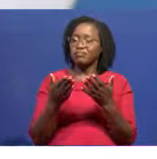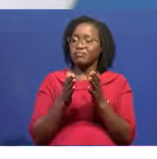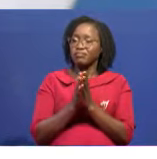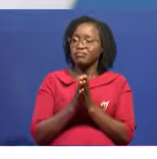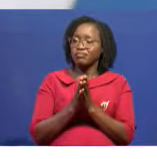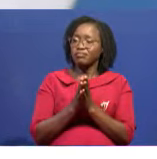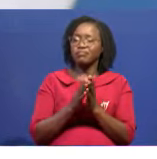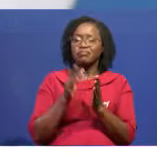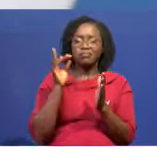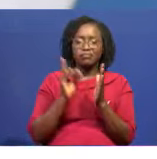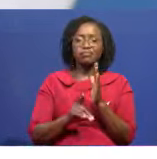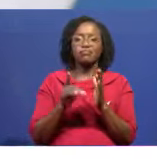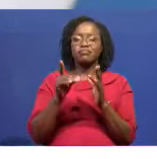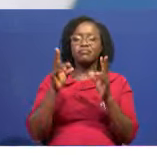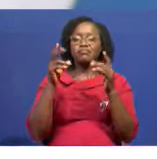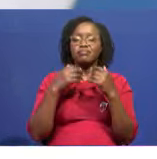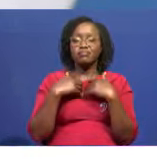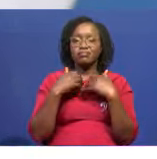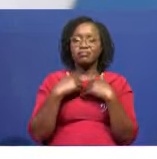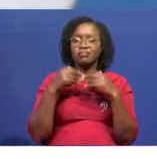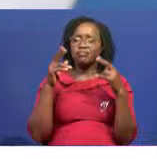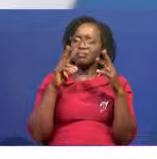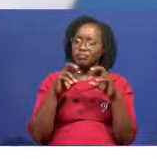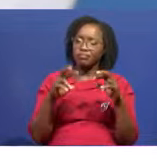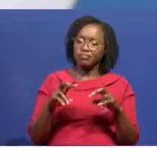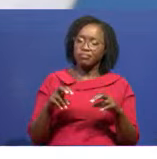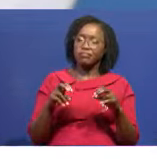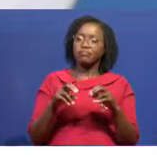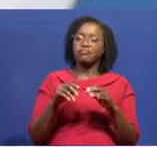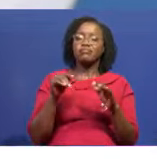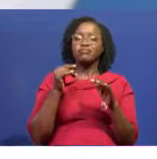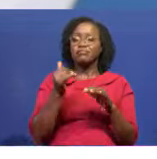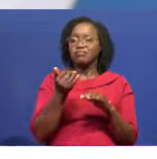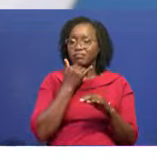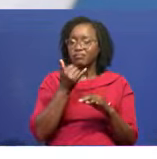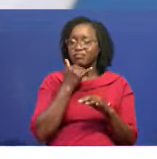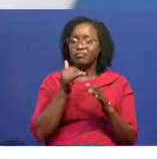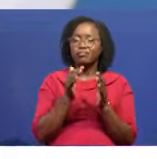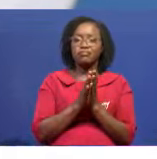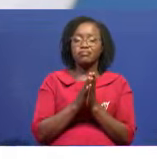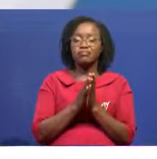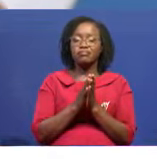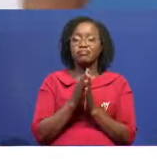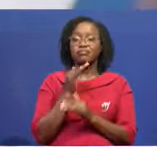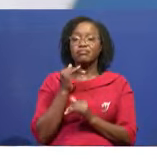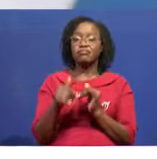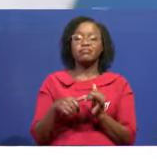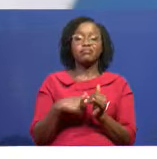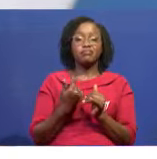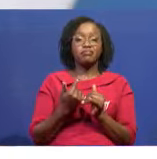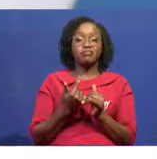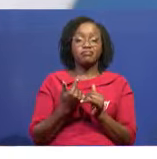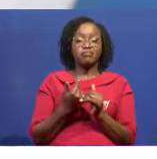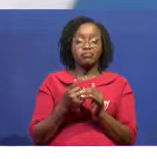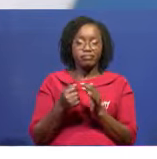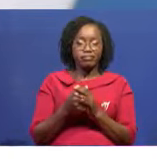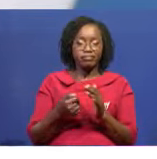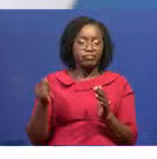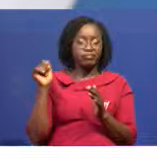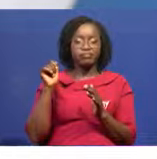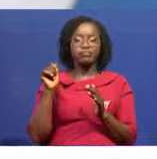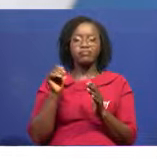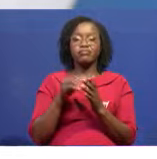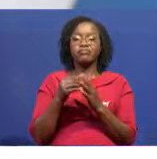having a disciplinary issue with, I'm investigating these allegations, and this is my conclusion, I have acquitted this one or I